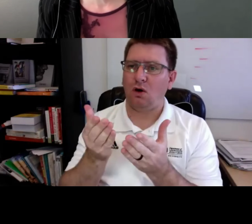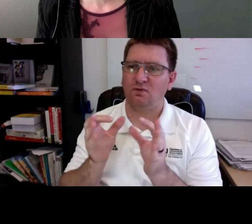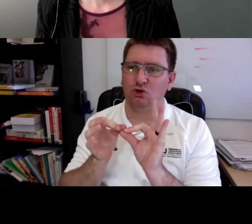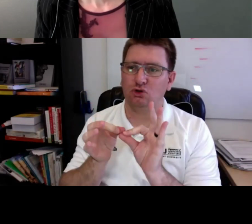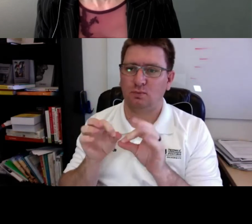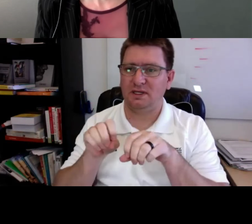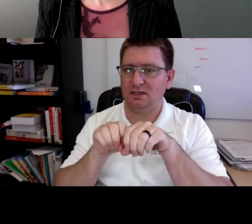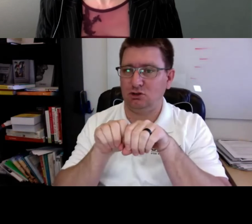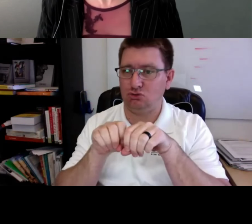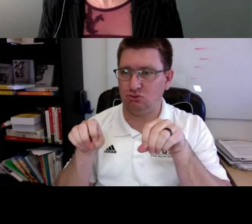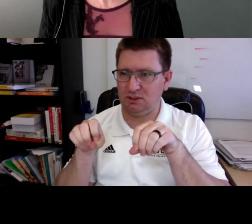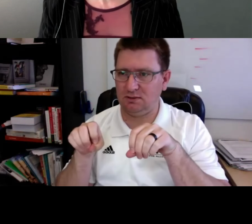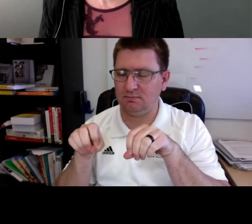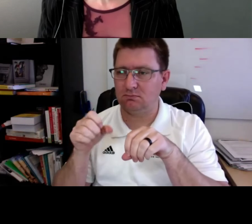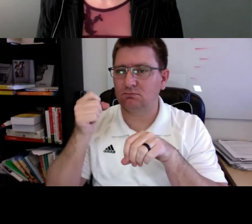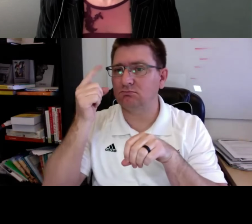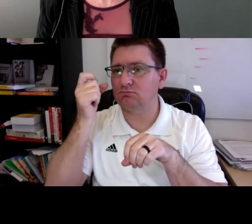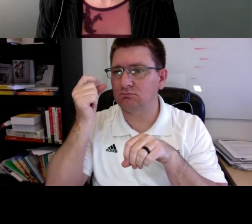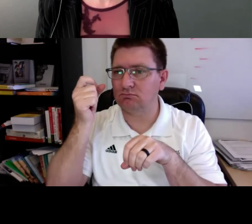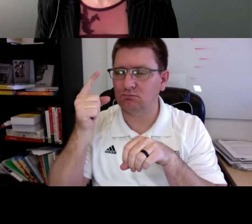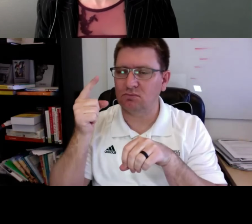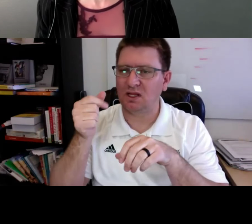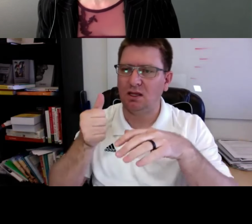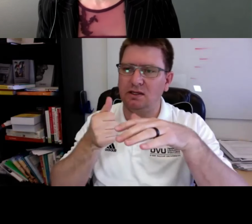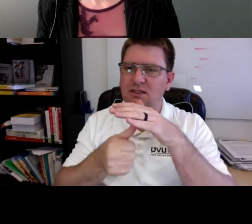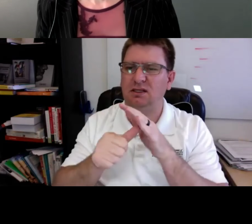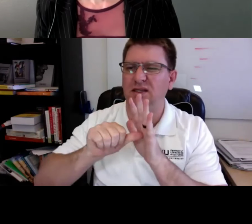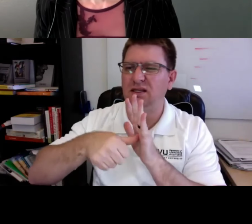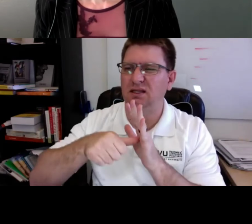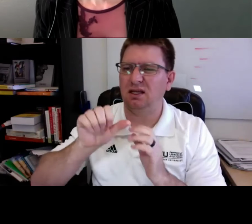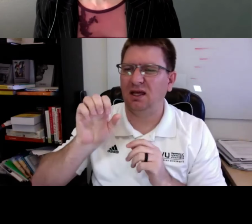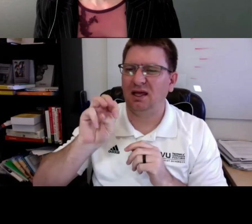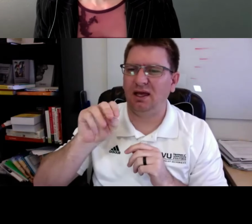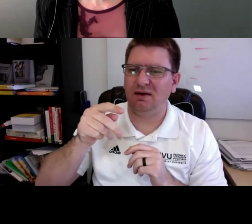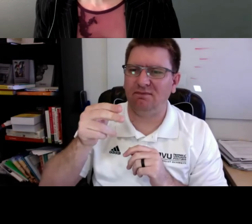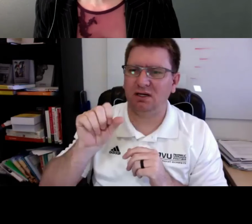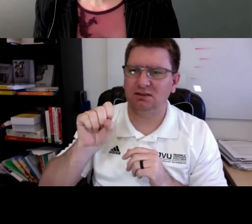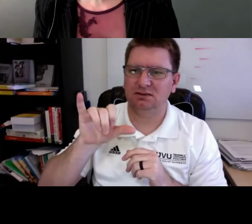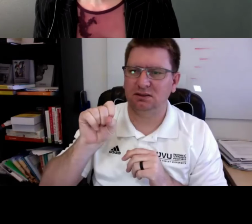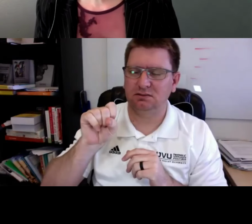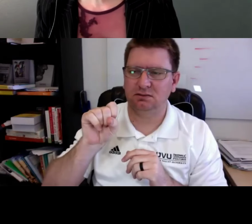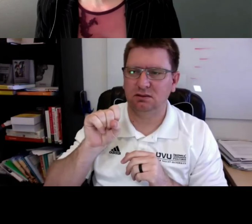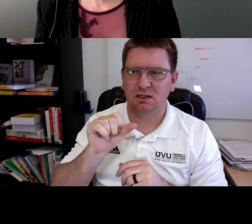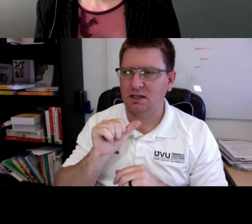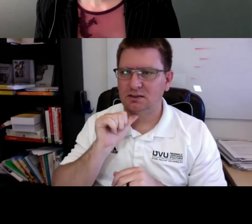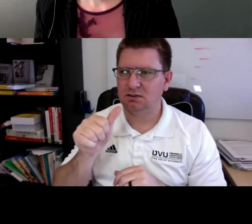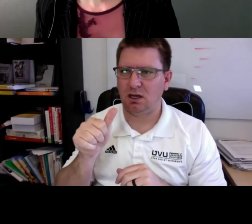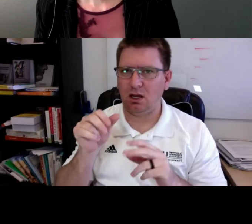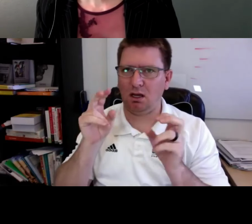program. We do offer an interpreting degree, but that has an